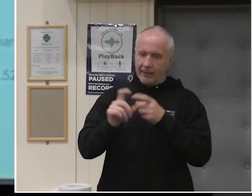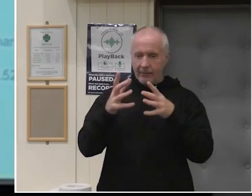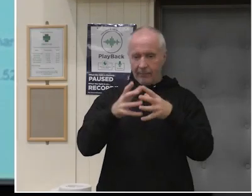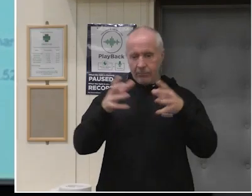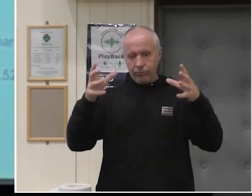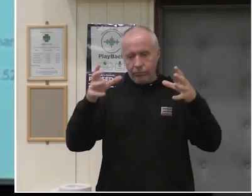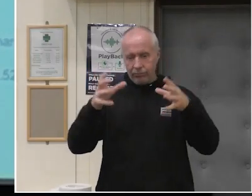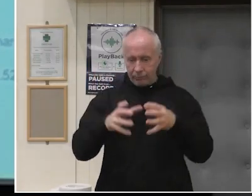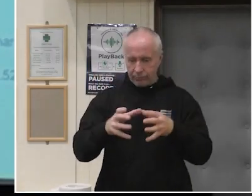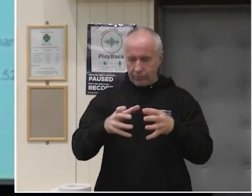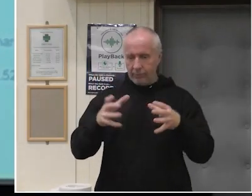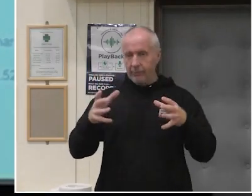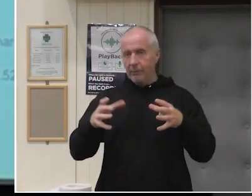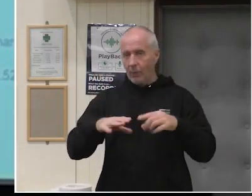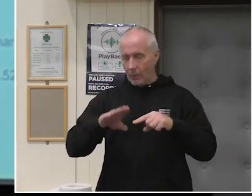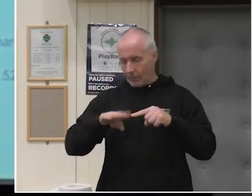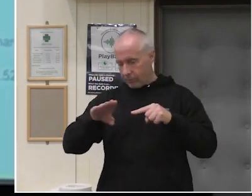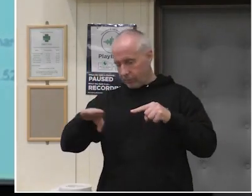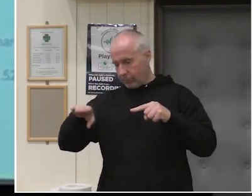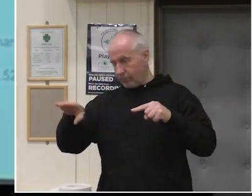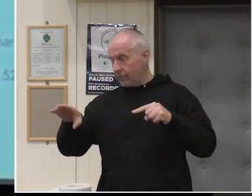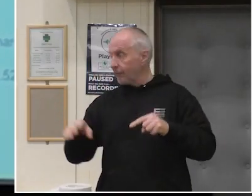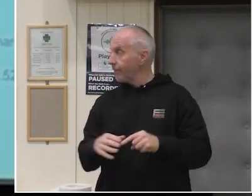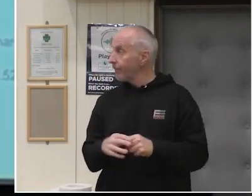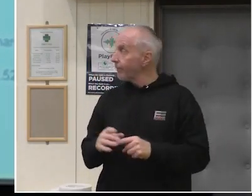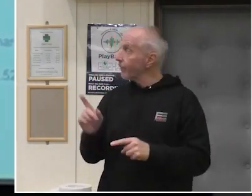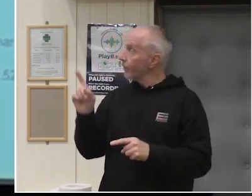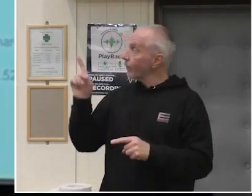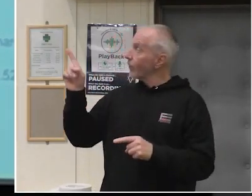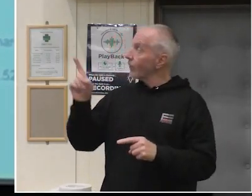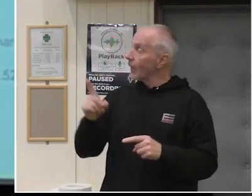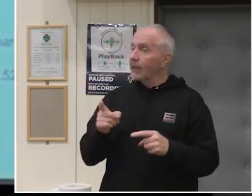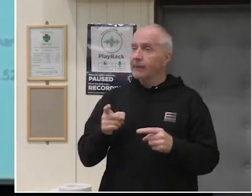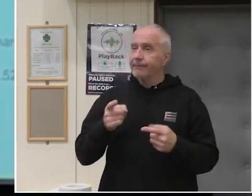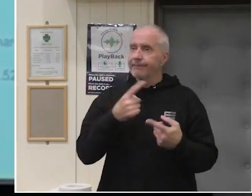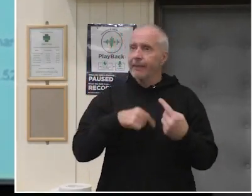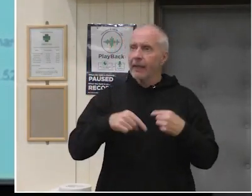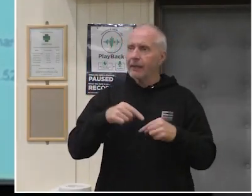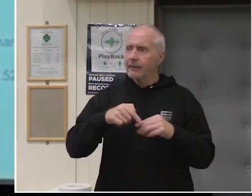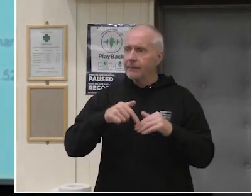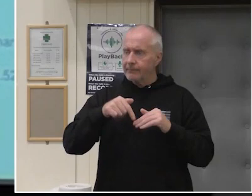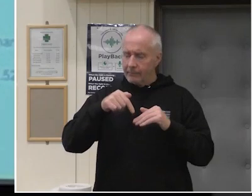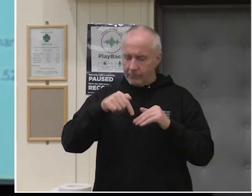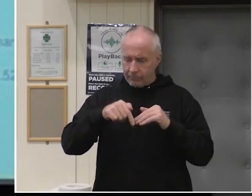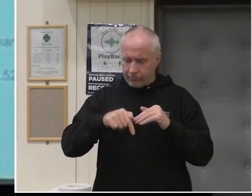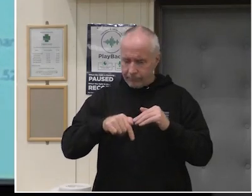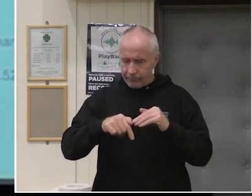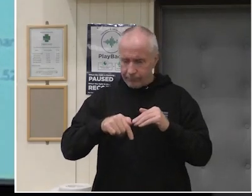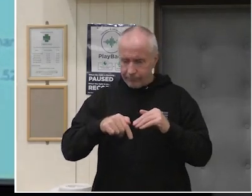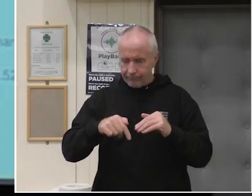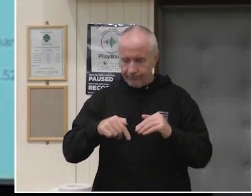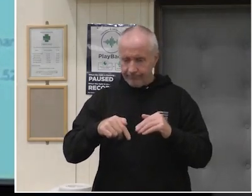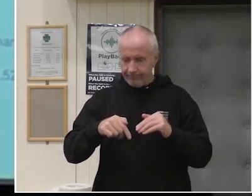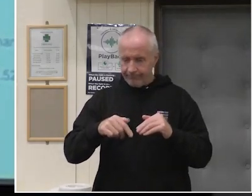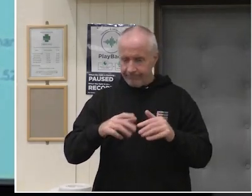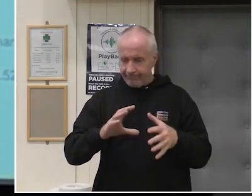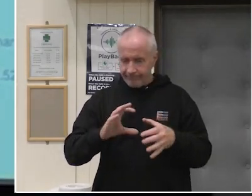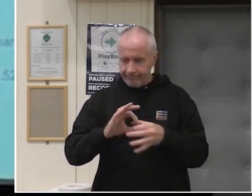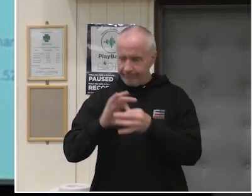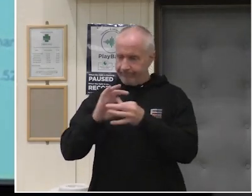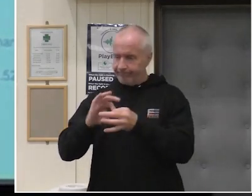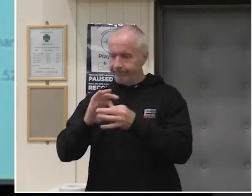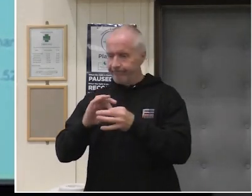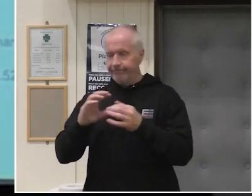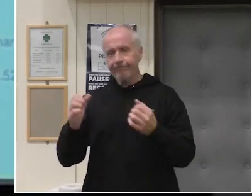one is all to do with how strongly we've managed to get down to our coupling. Now, this big band